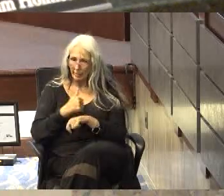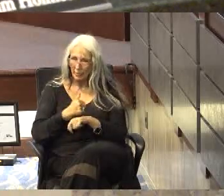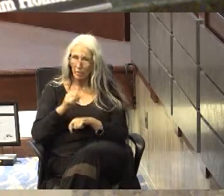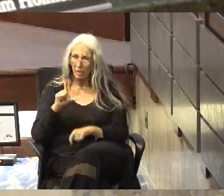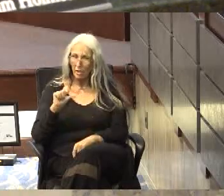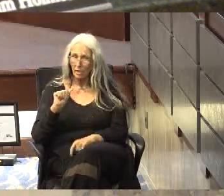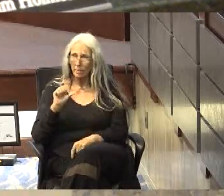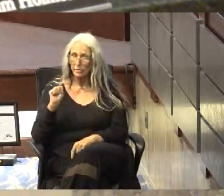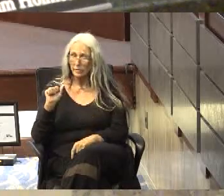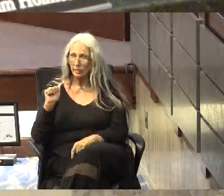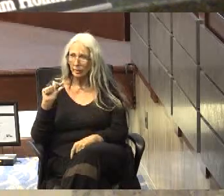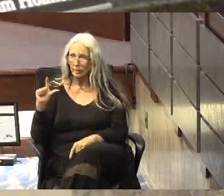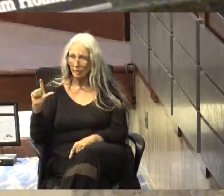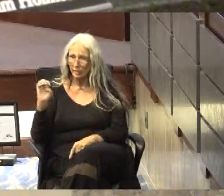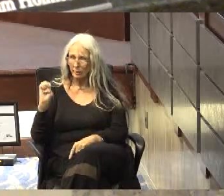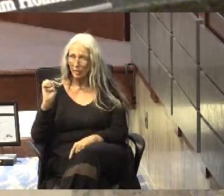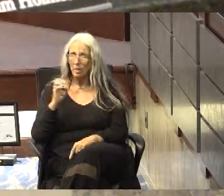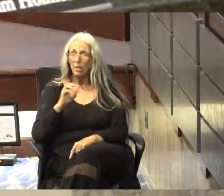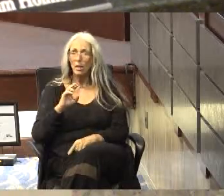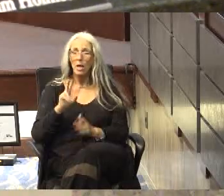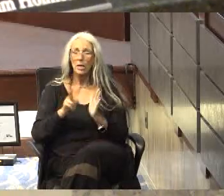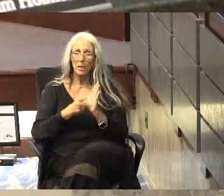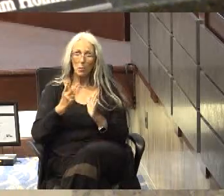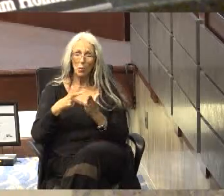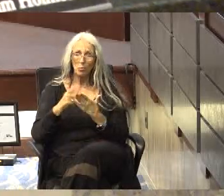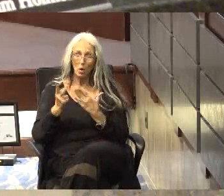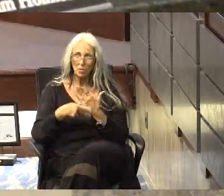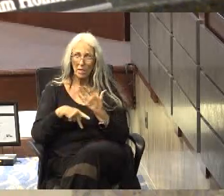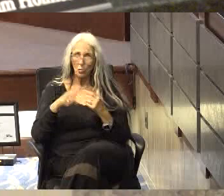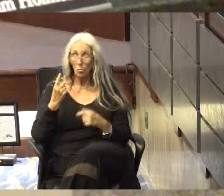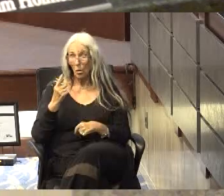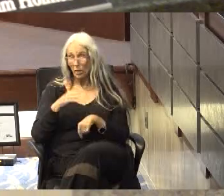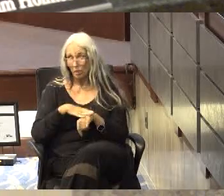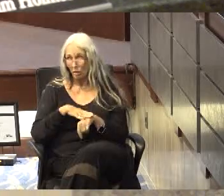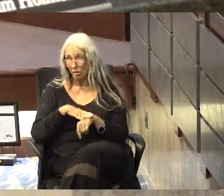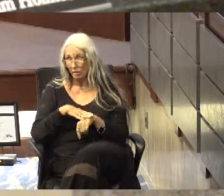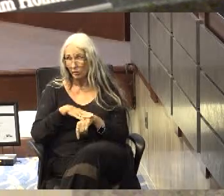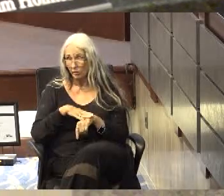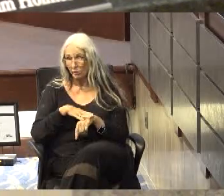A couple of projects, one on